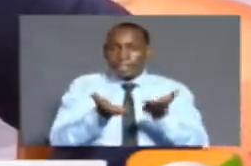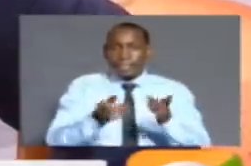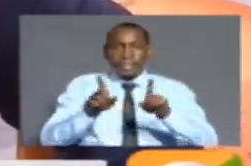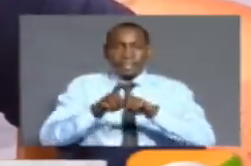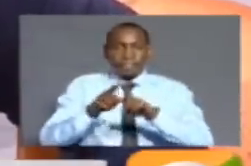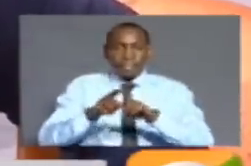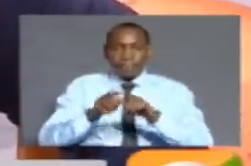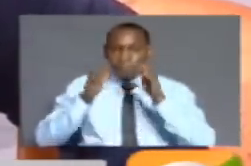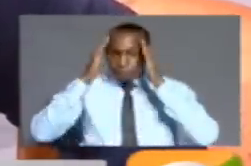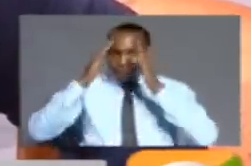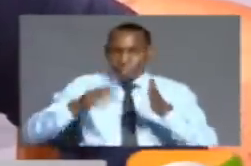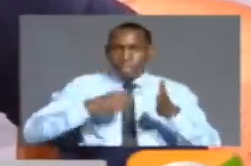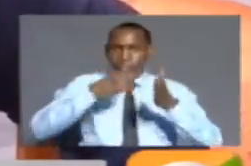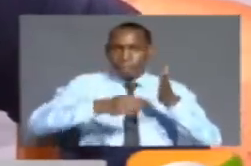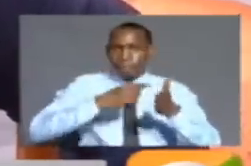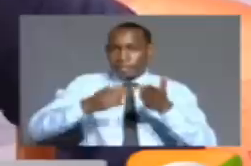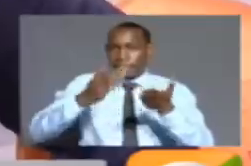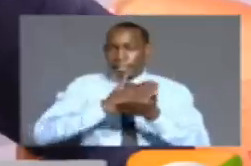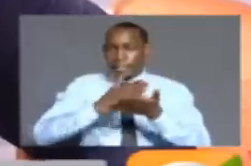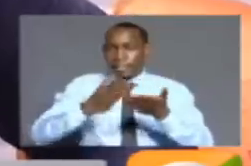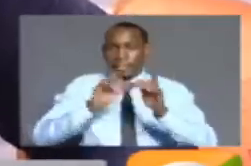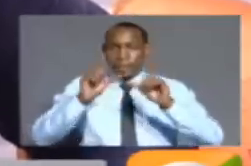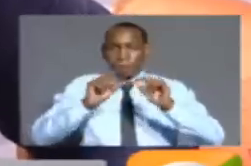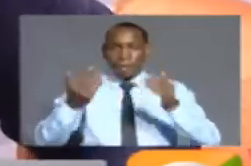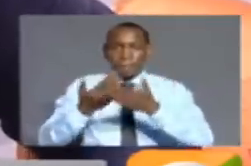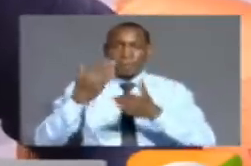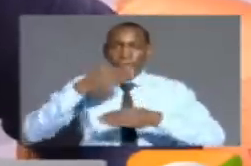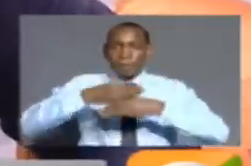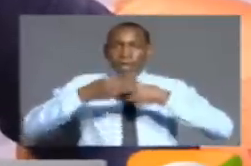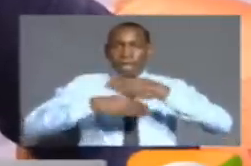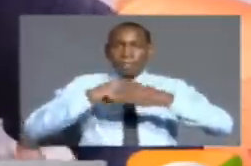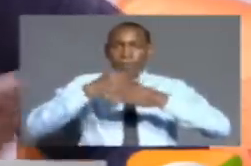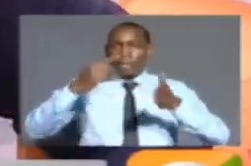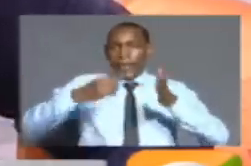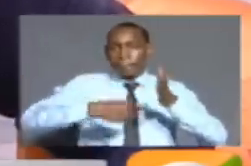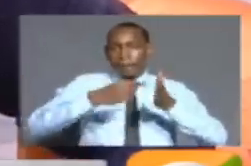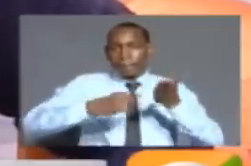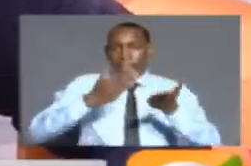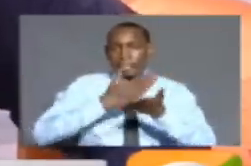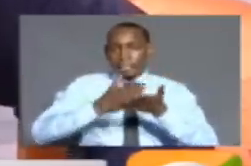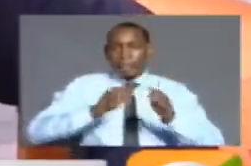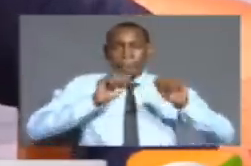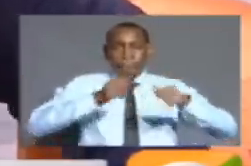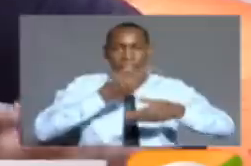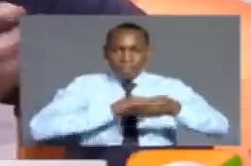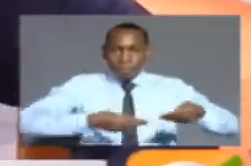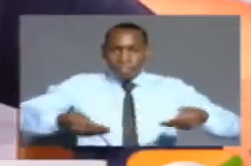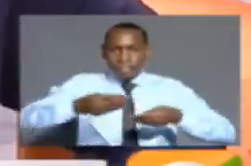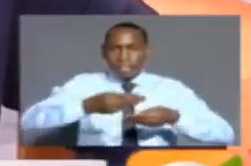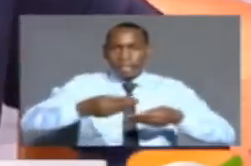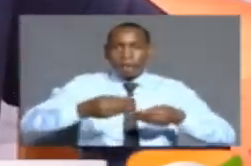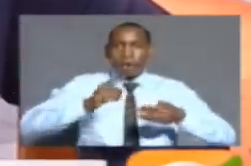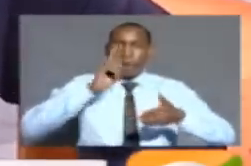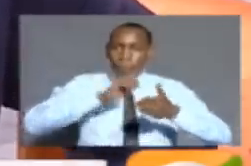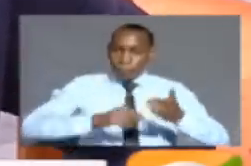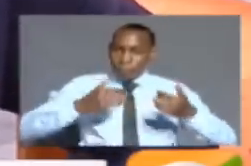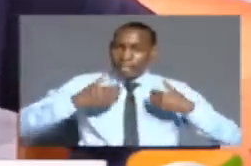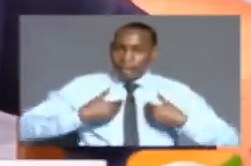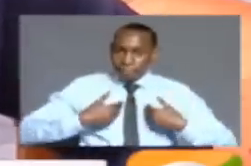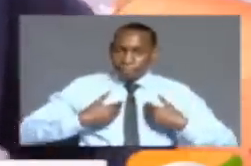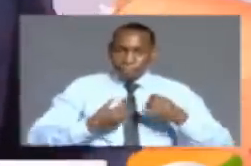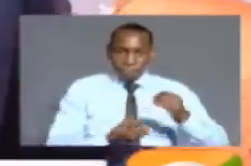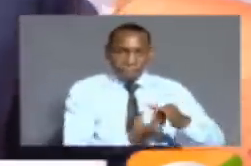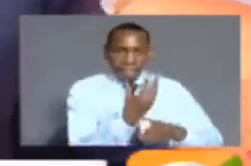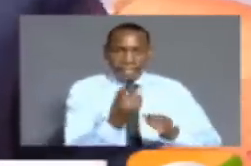the manufacturing sector that I was just talking about. We build a manufacturing sector. Yeah. We ensure that we can be able to sell what is within our, what we